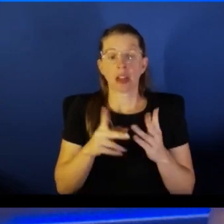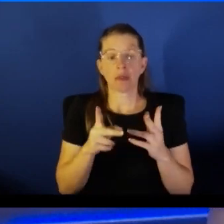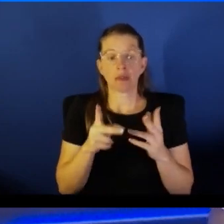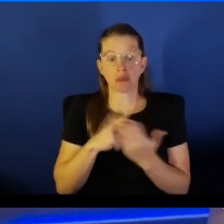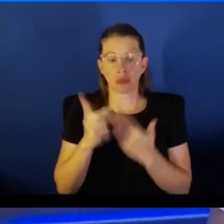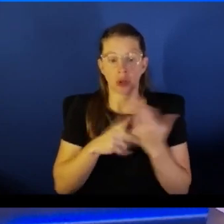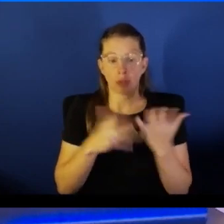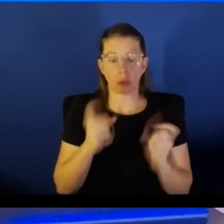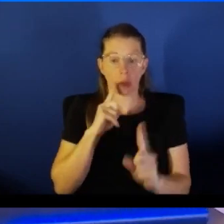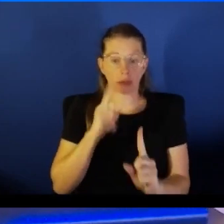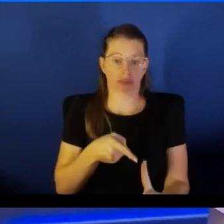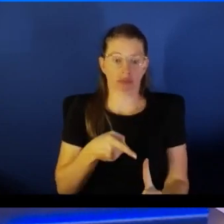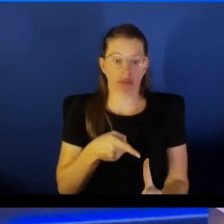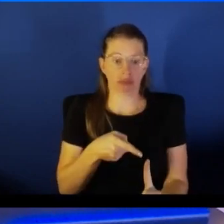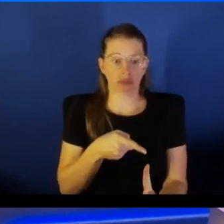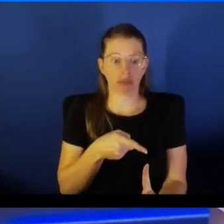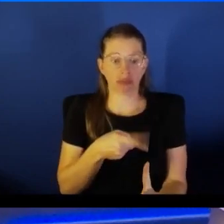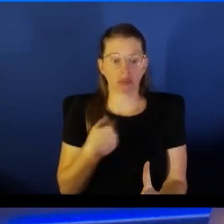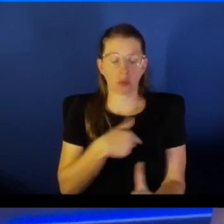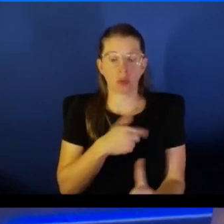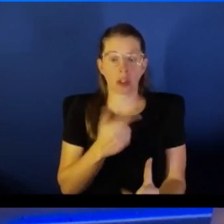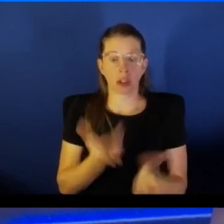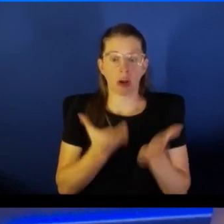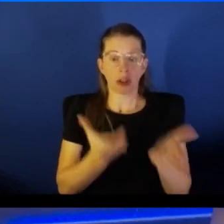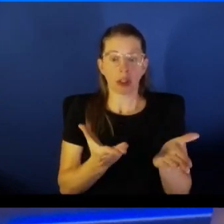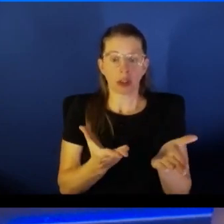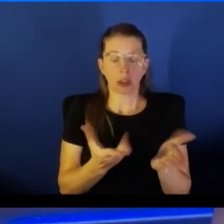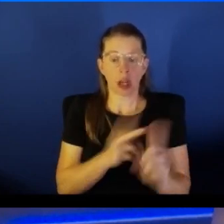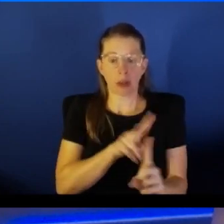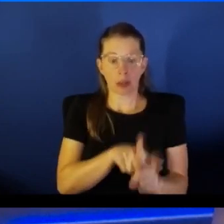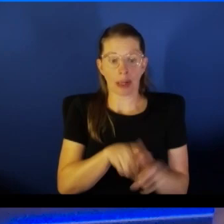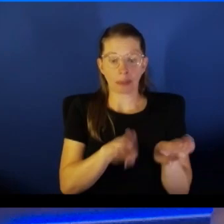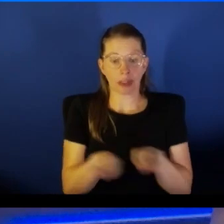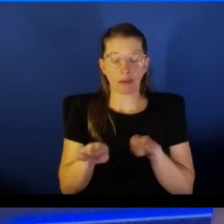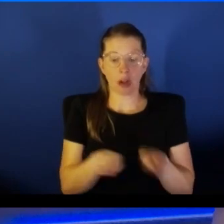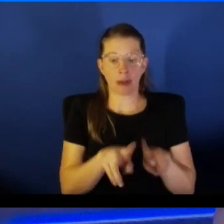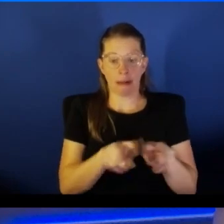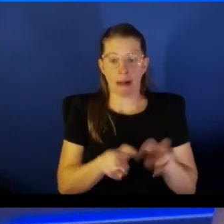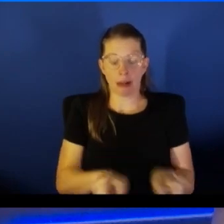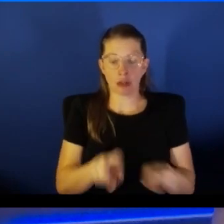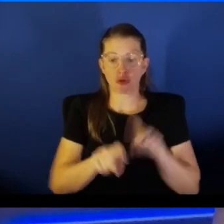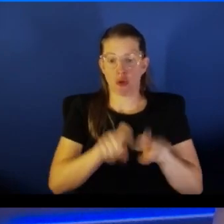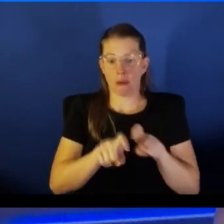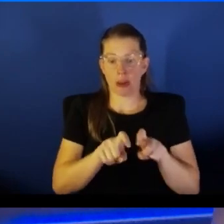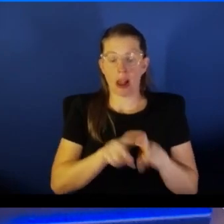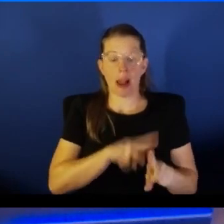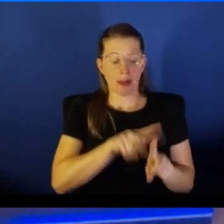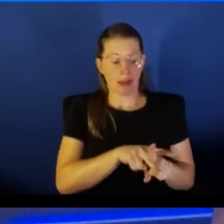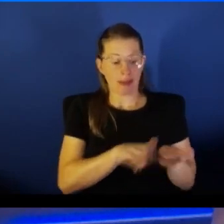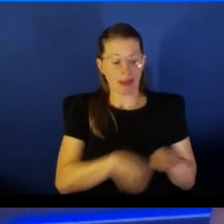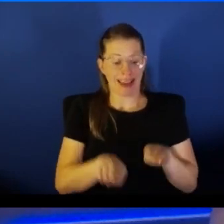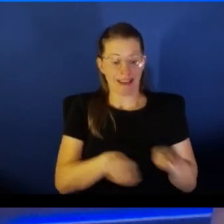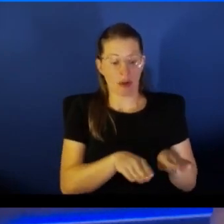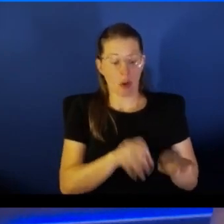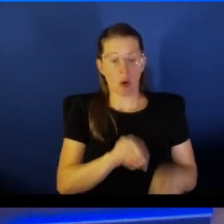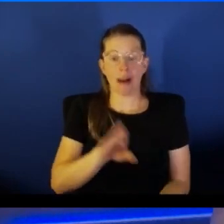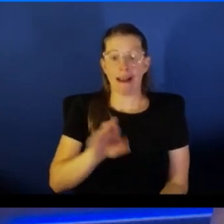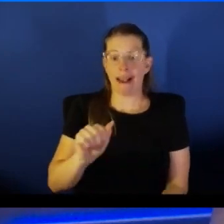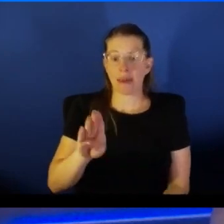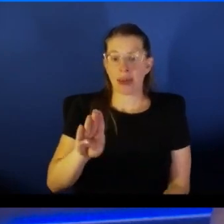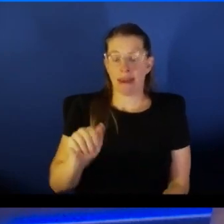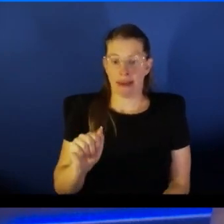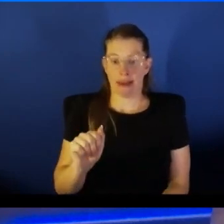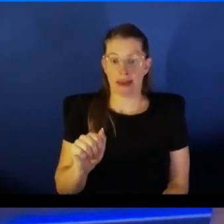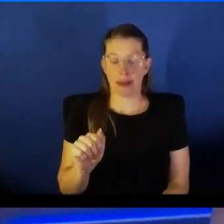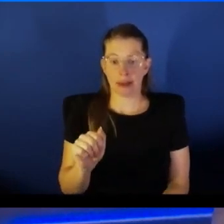is that we offer applied behavior analysis service. Applied behavior analysis, or ABA, is one